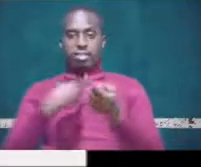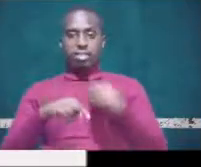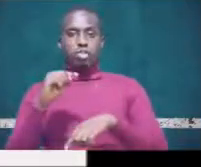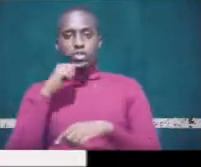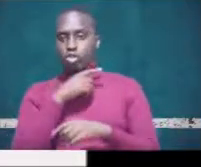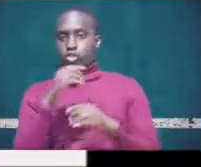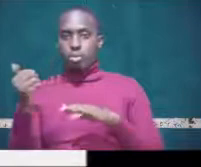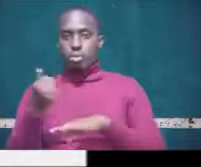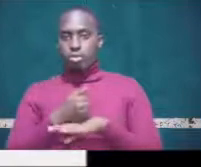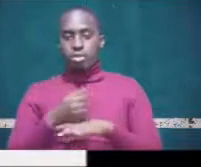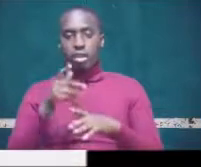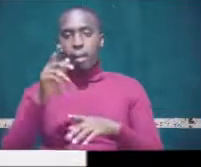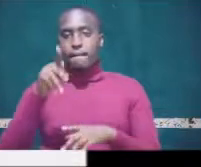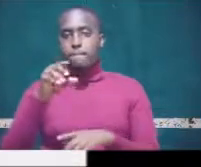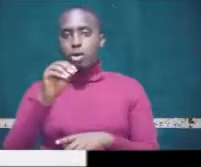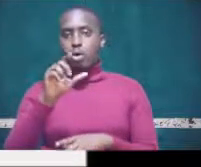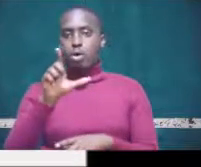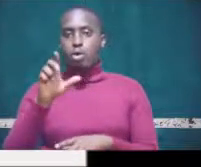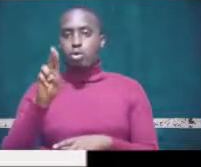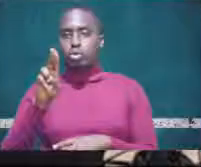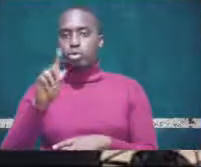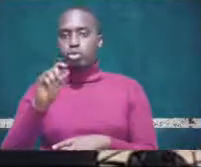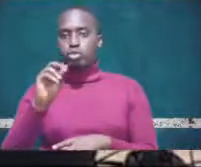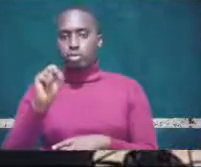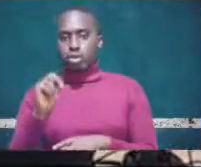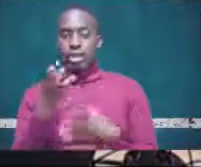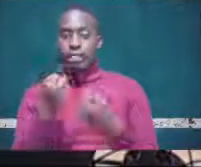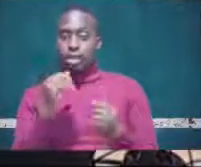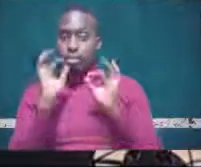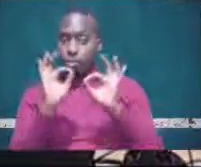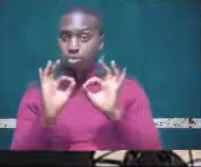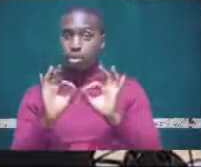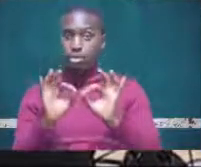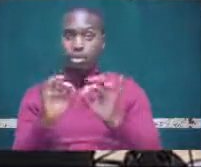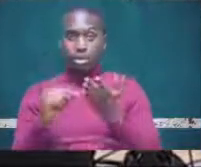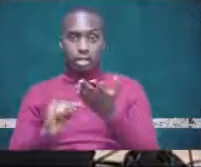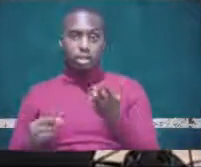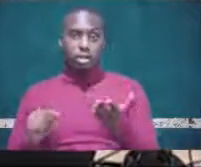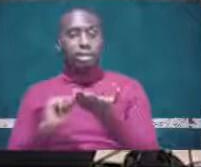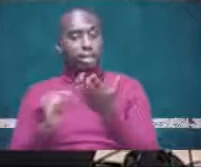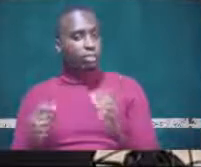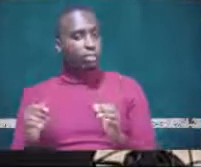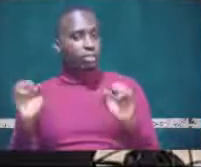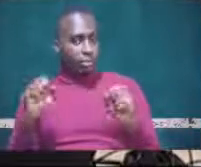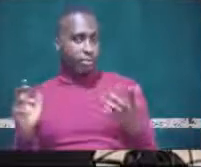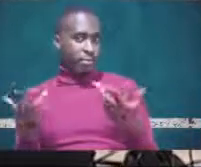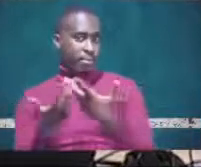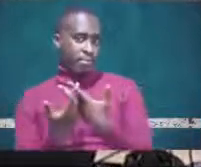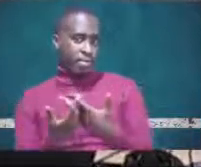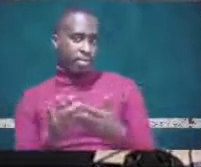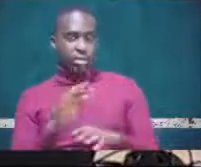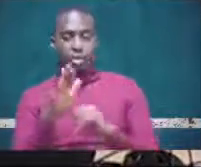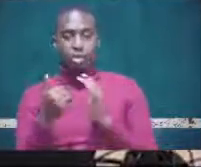costs, e.g. pollution. So with appropriate technology, that is a type of technology that fits the